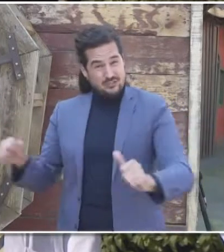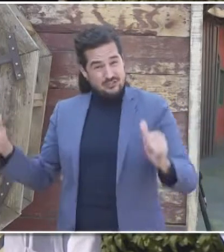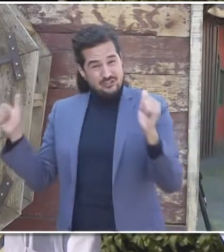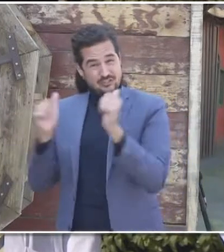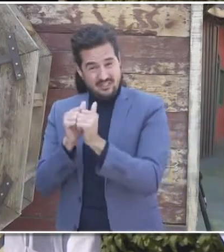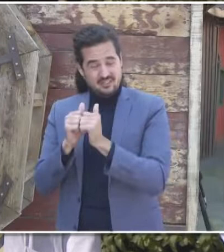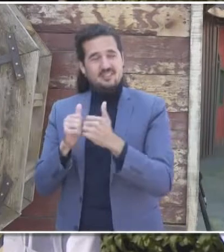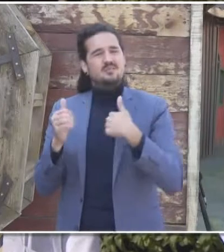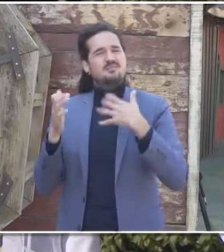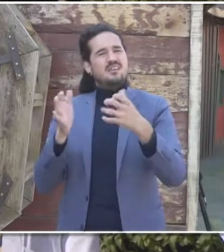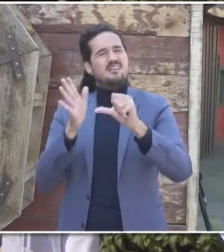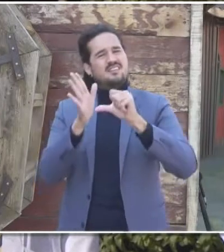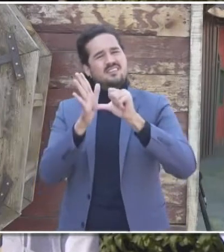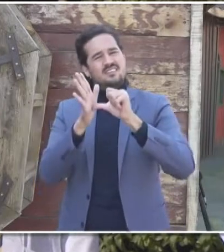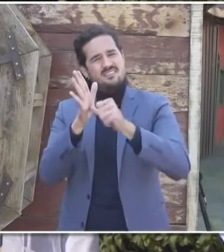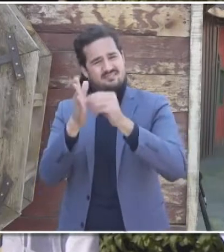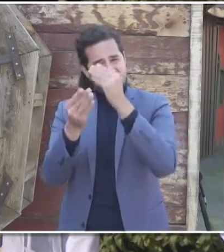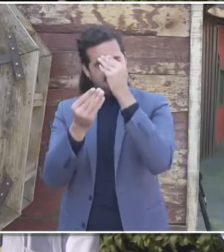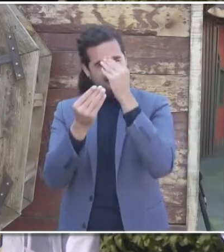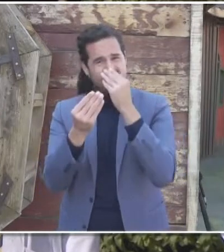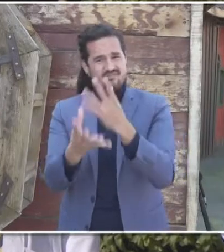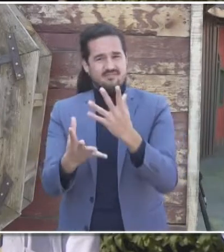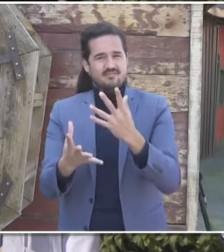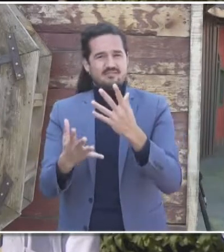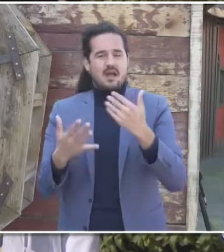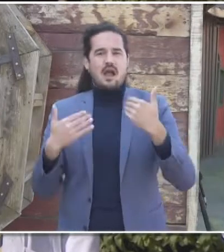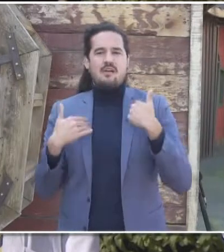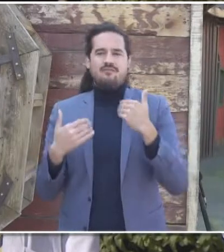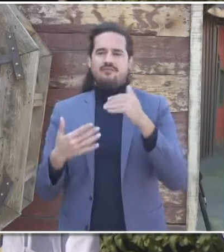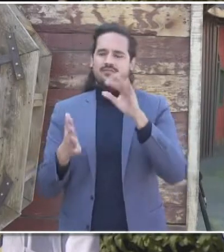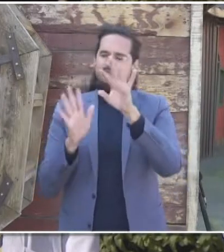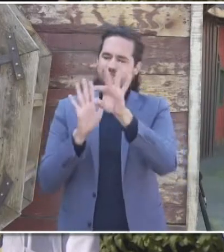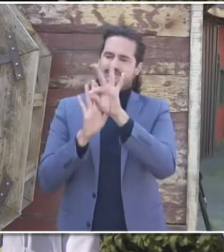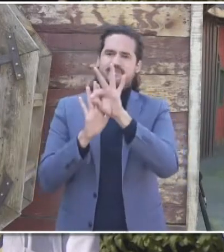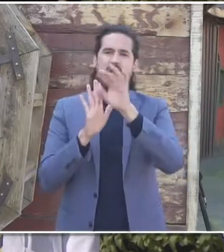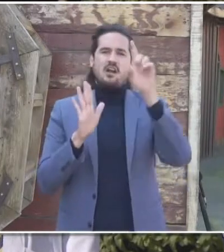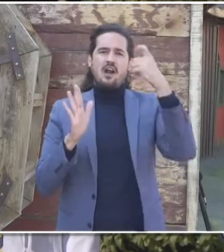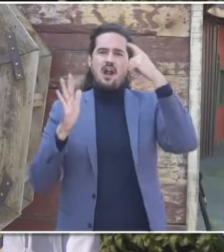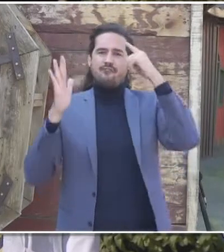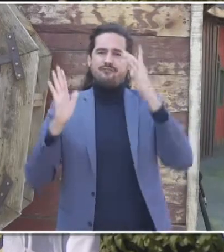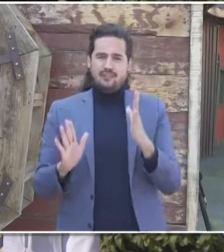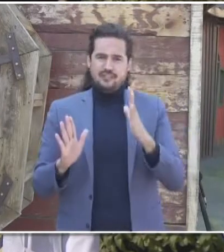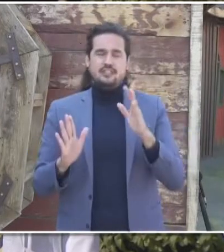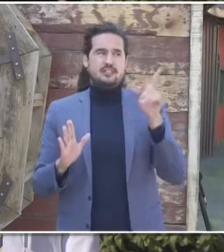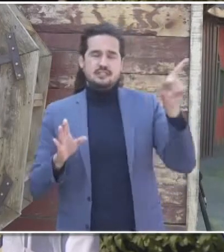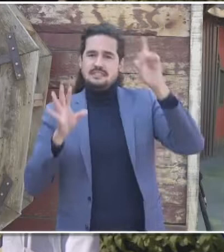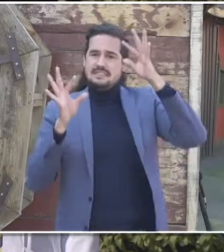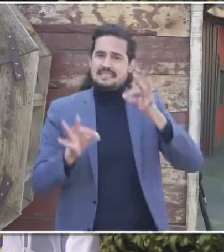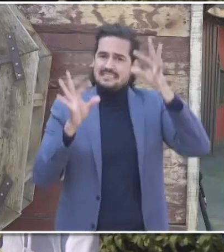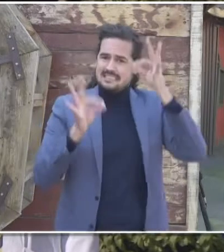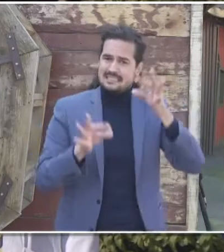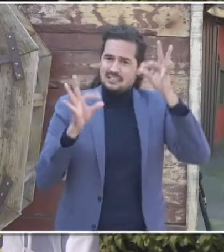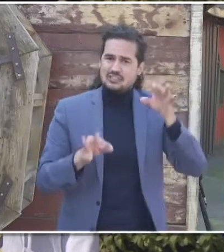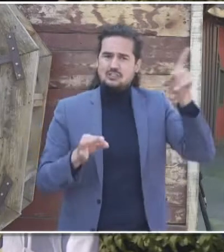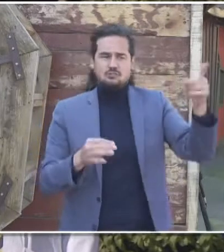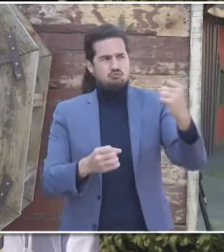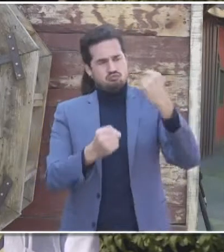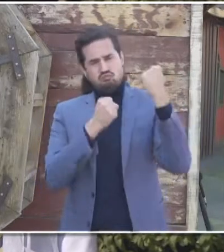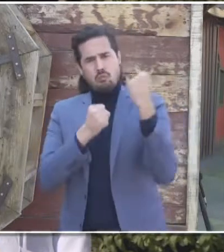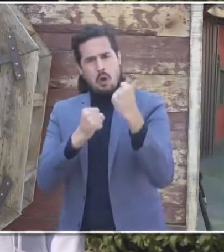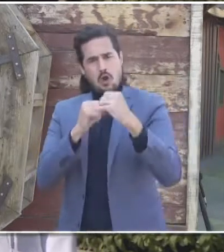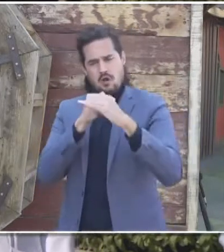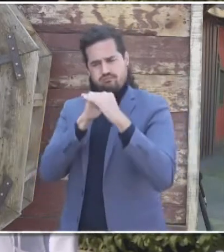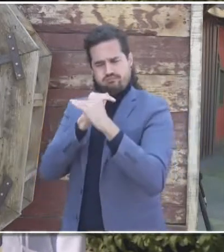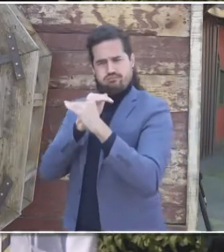the choices that our governor has made that have put us on solid footing and pointed us in the right